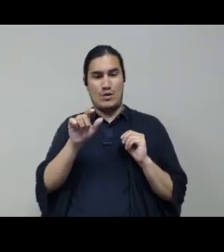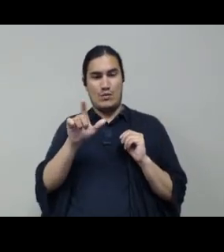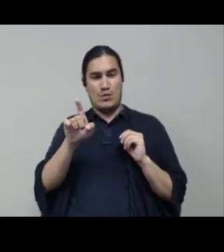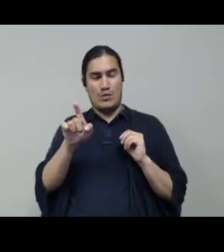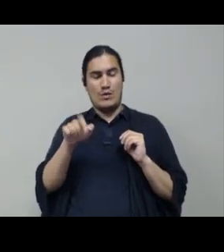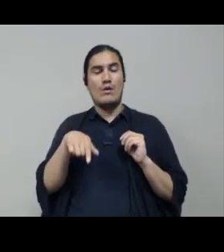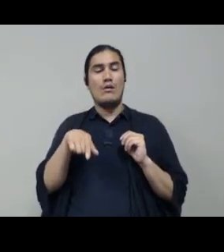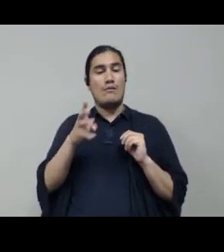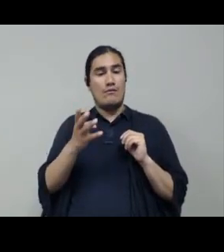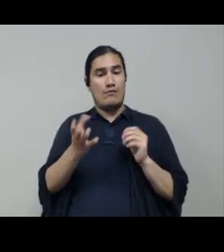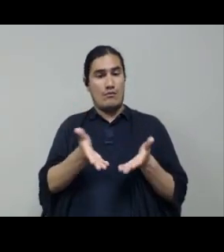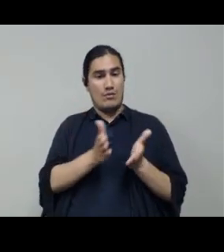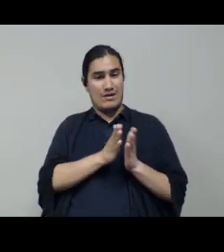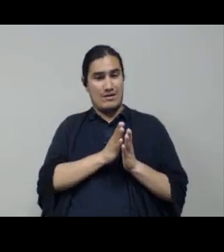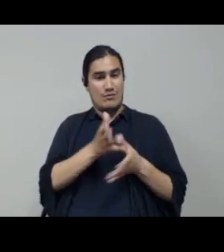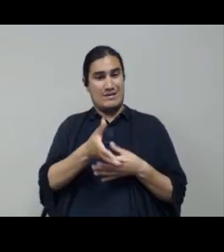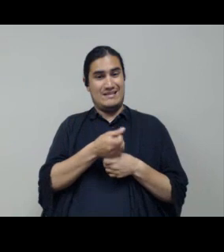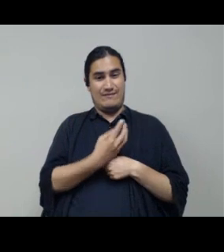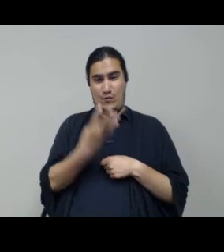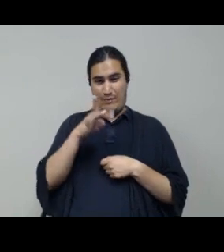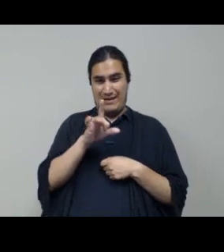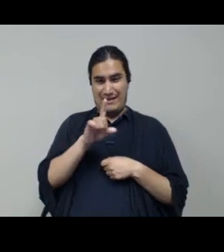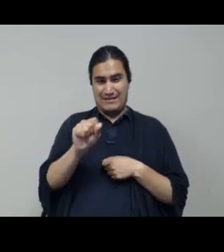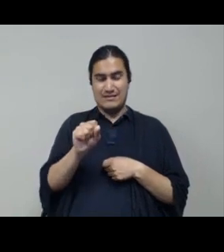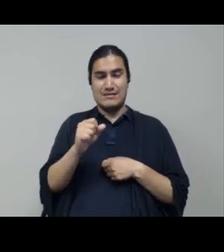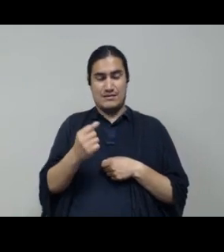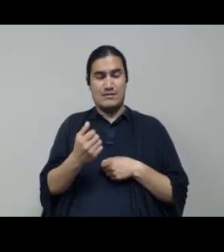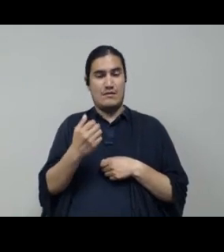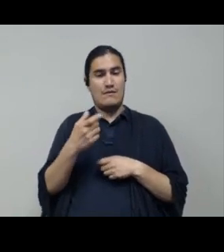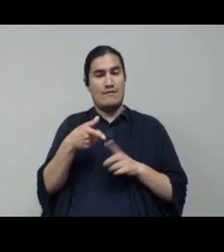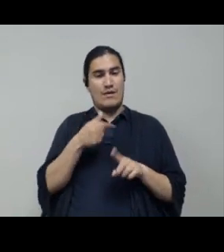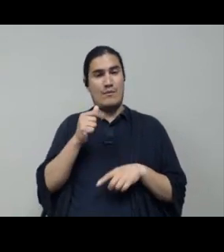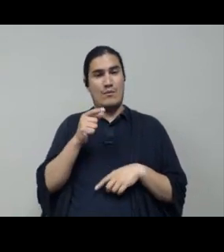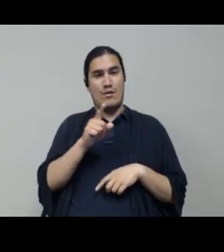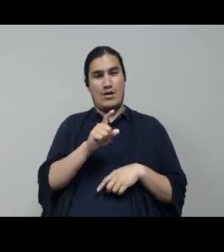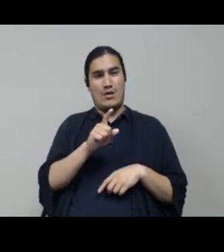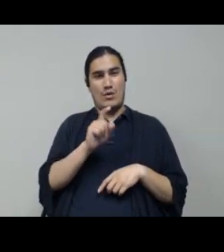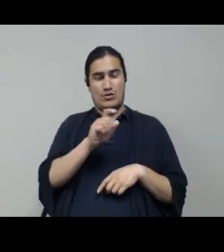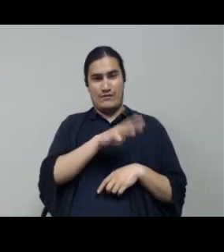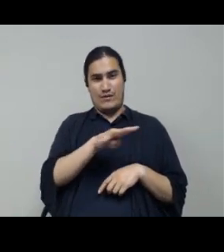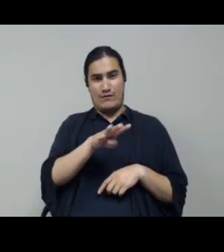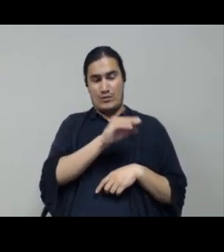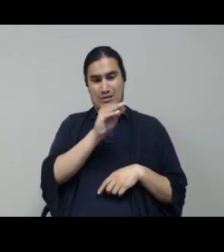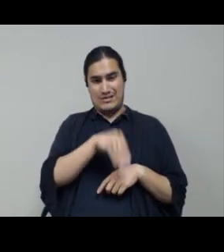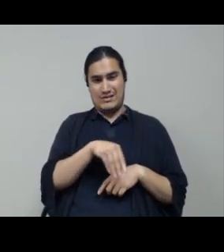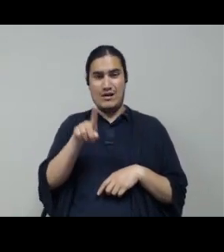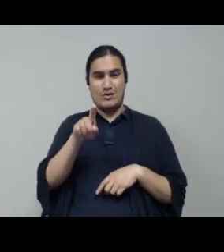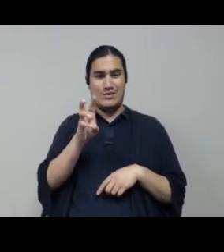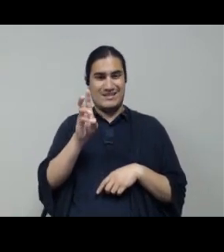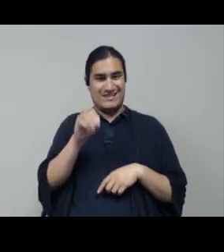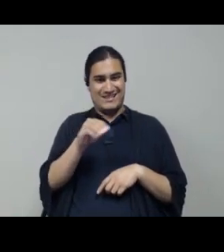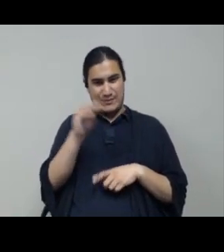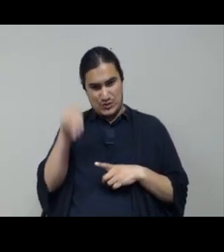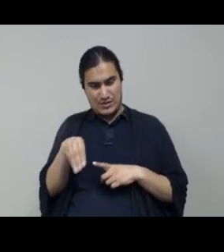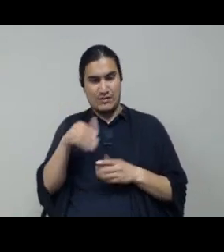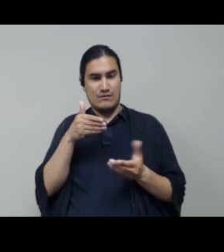4 bids, of which the 3 eligible bidders ranged from 144% to 161% over the engineer's